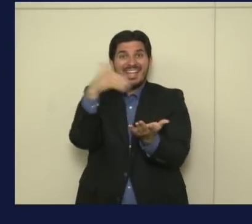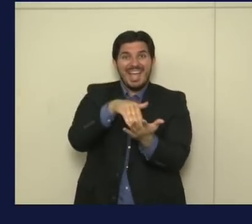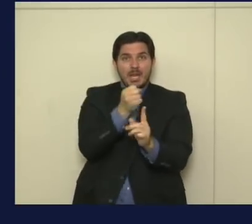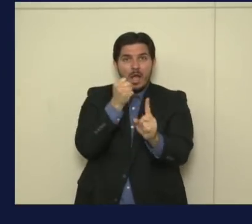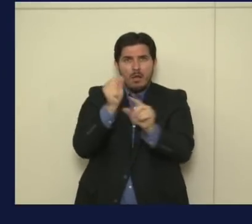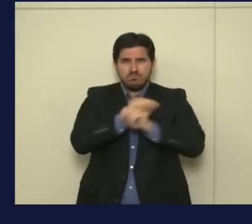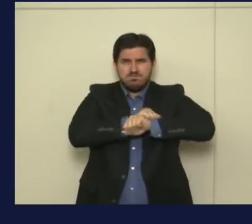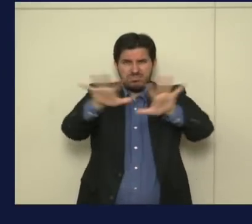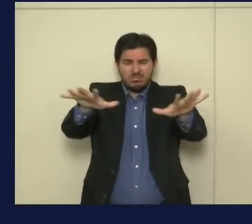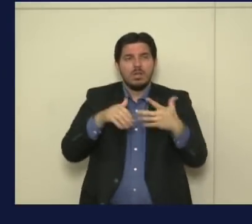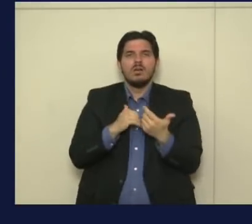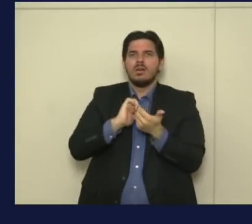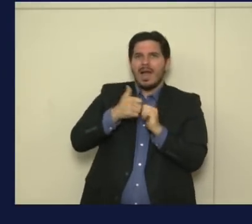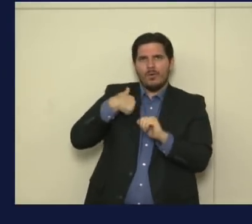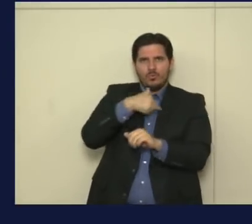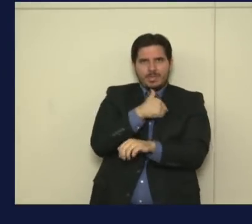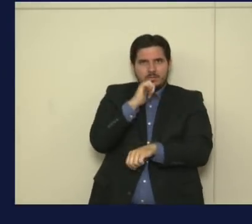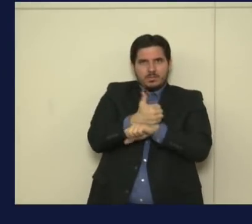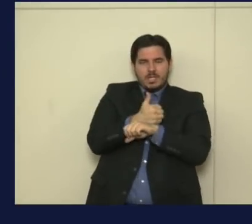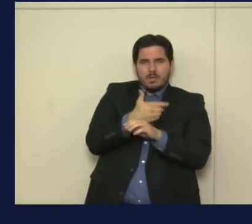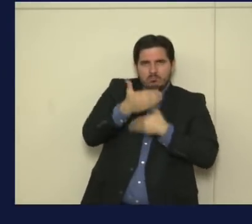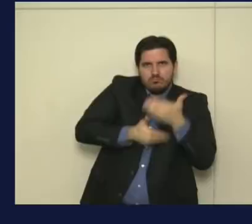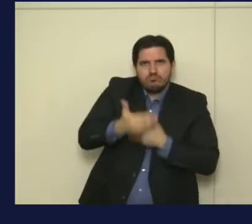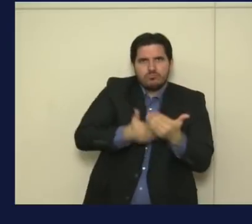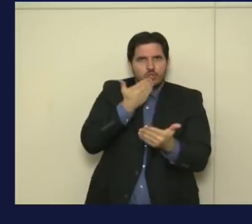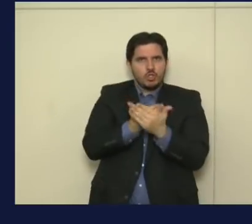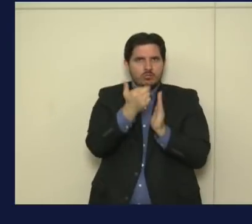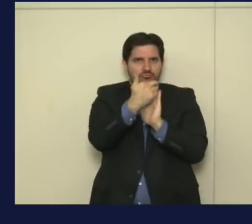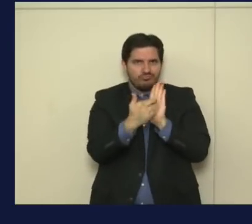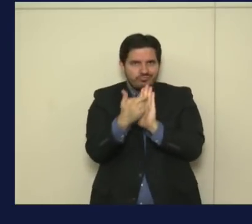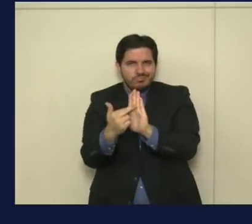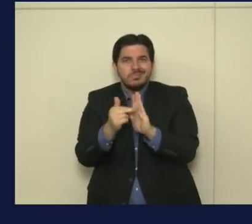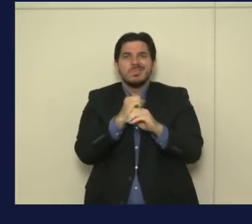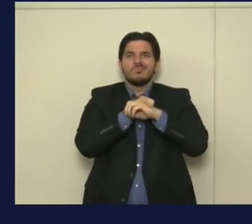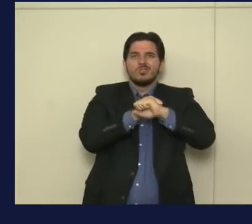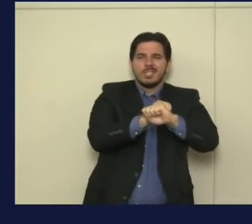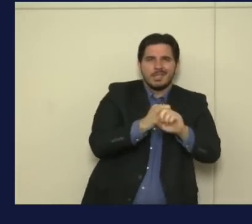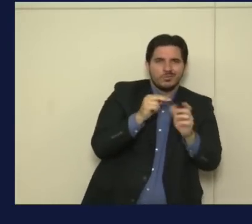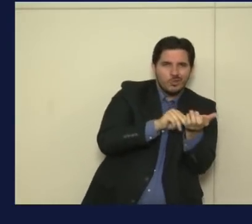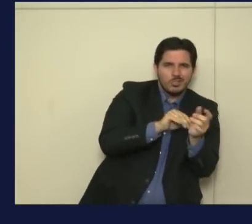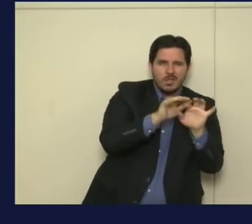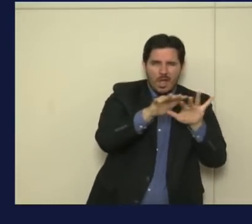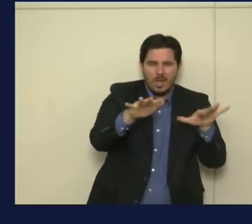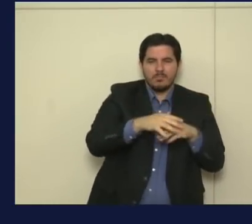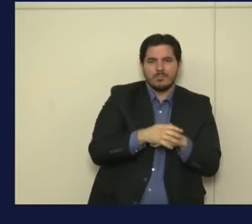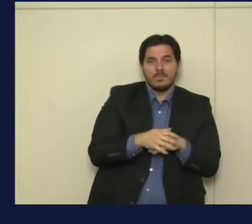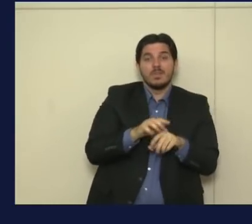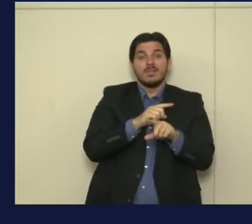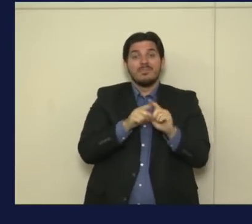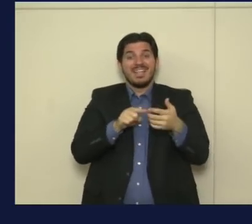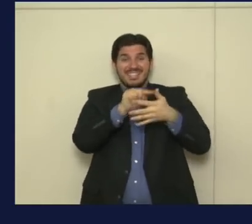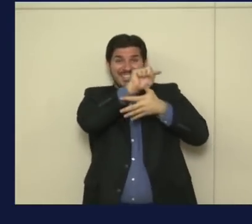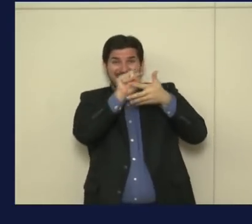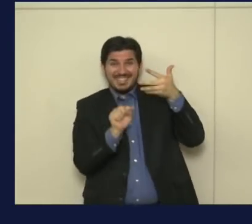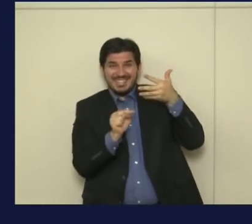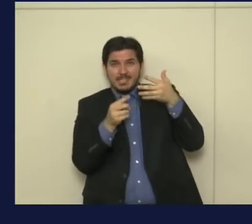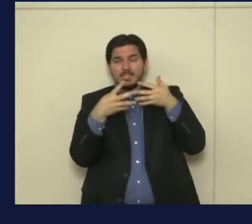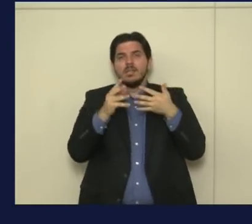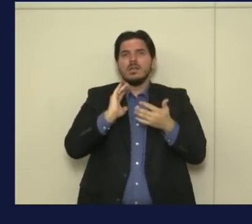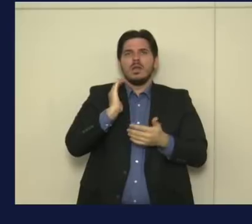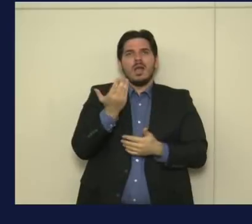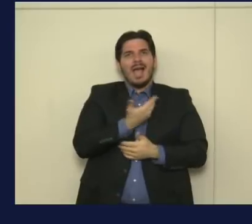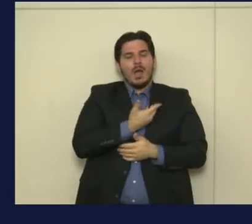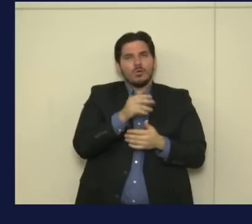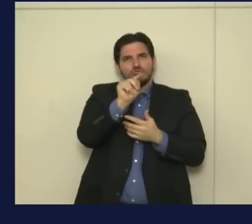It's all of that and protecting our healthcare workers and saving lives. But these are the tools by which we determine how